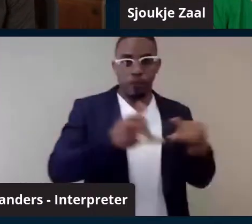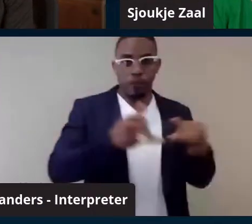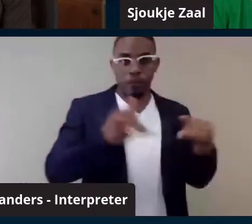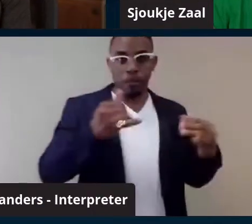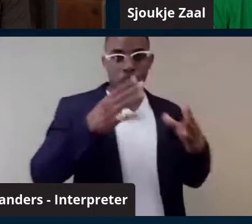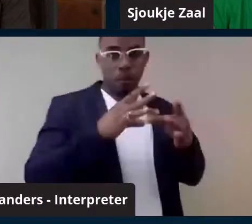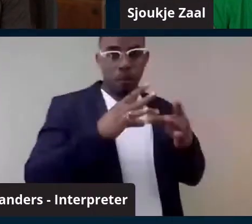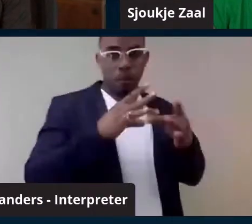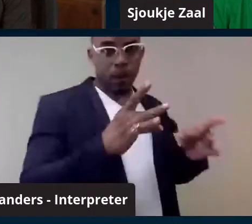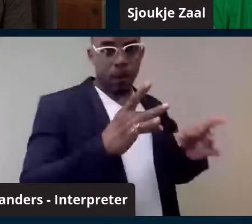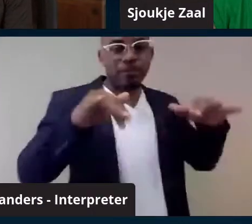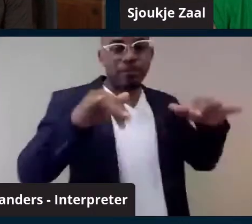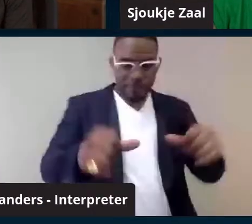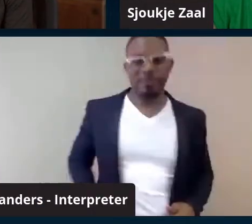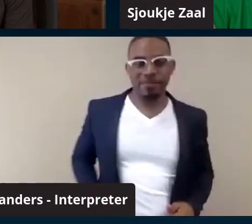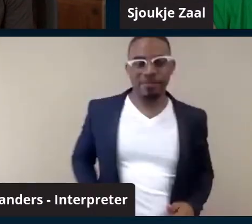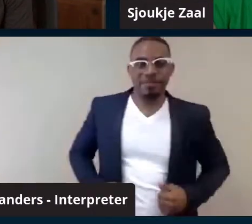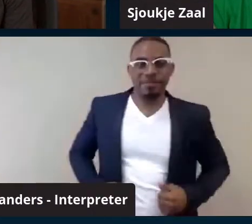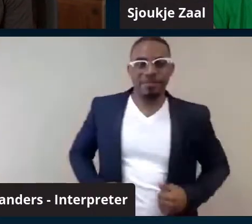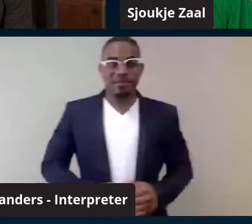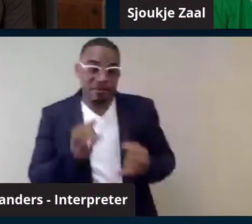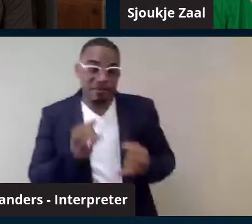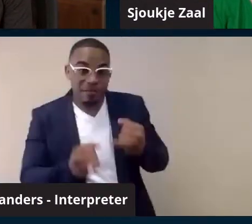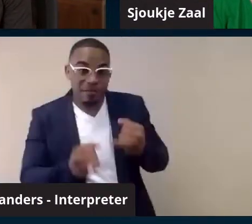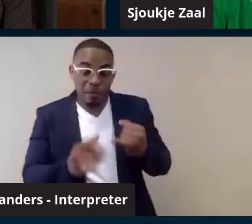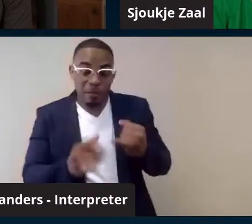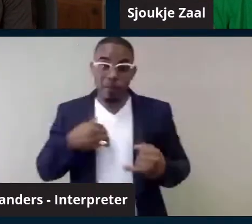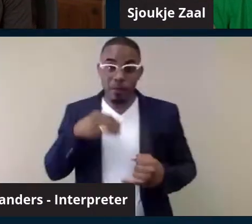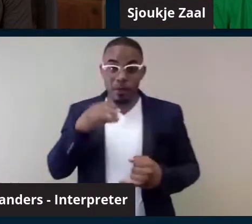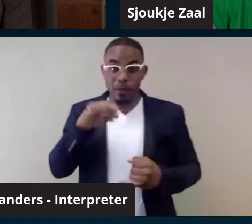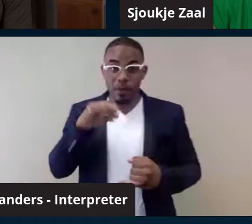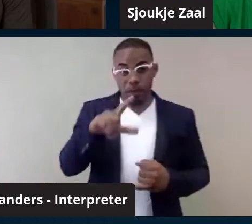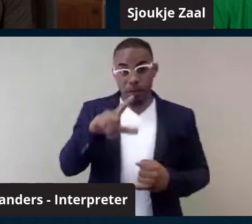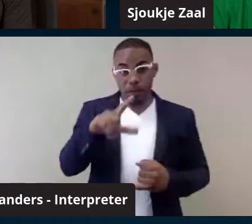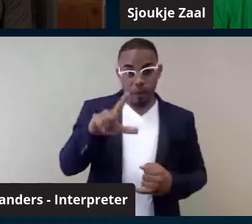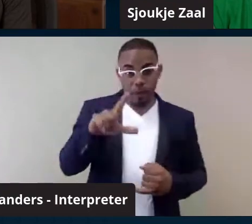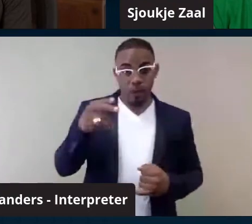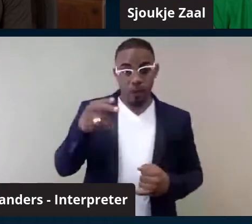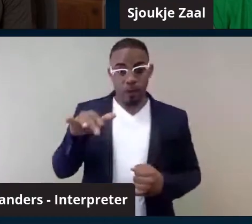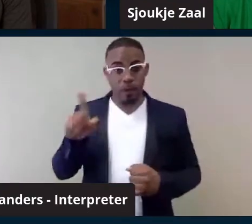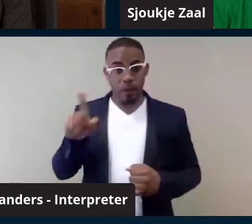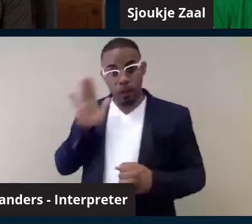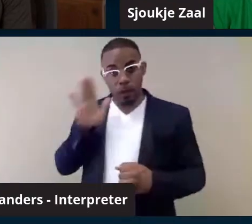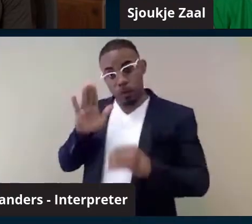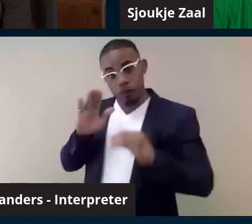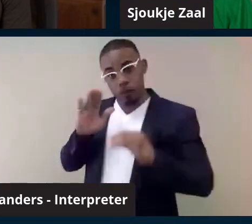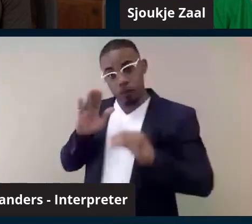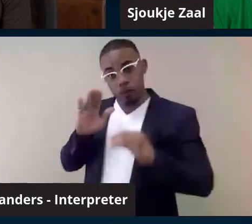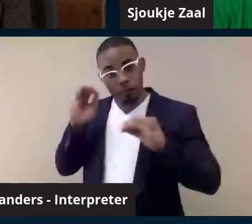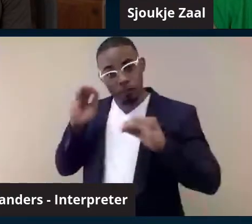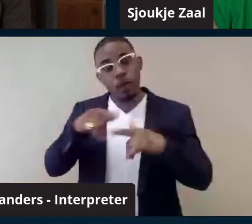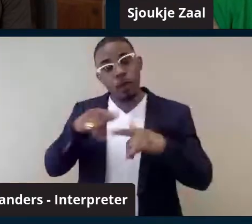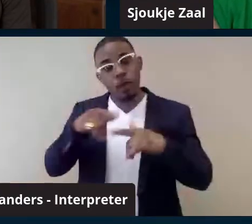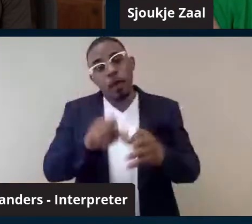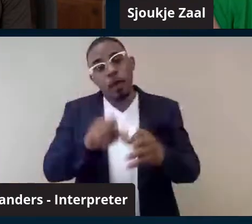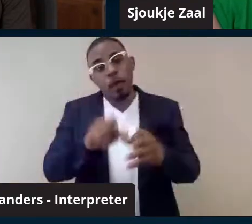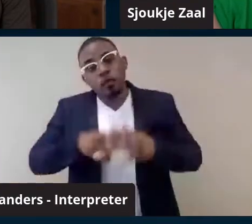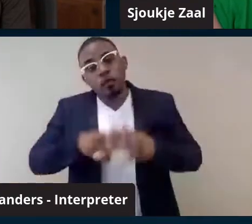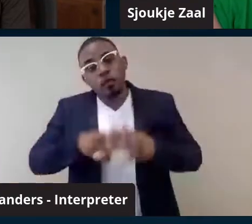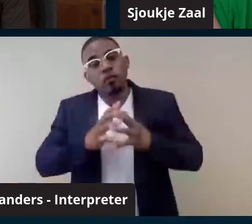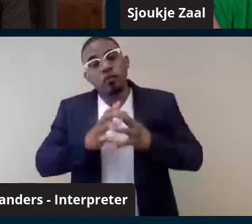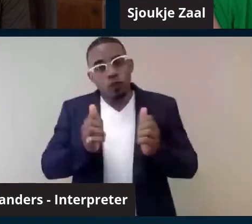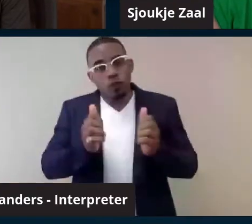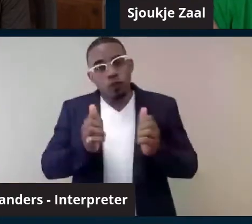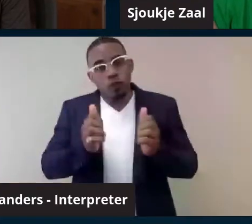Azure. At last, we have Carol Rennie Logan, and she's going to talk about how you can get started with Blazor.